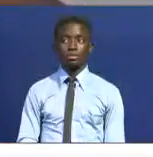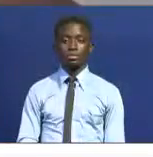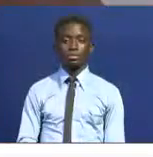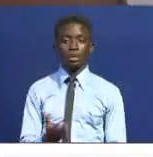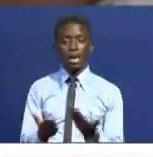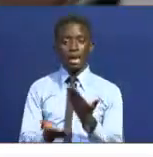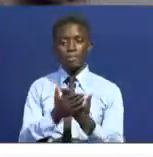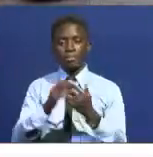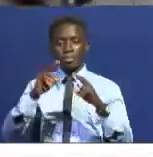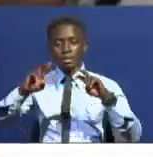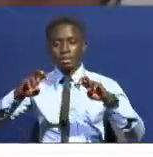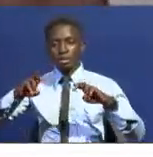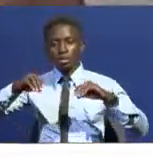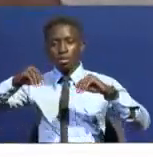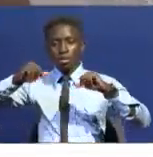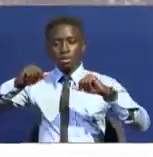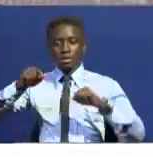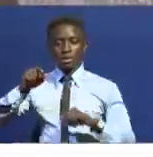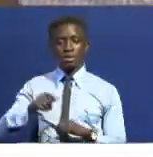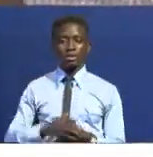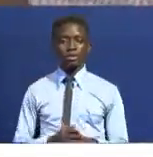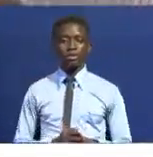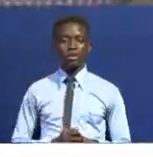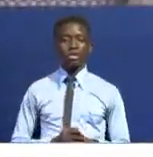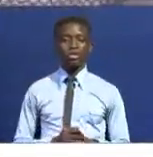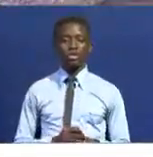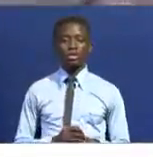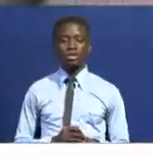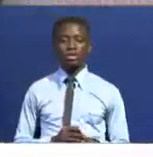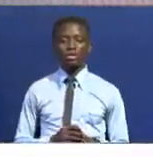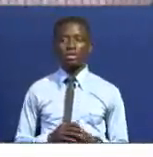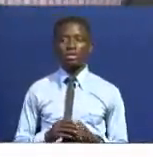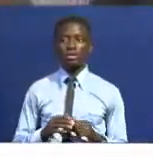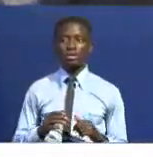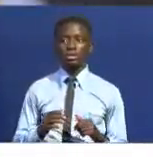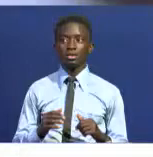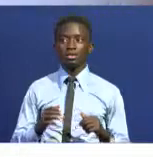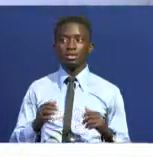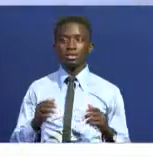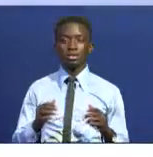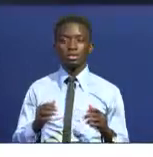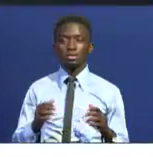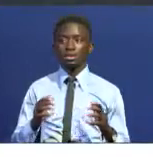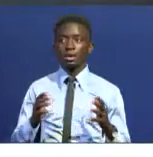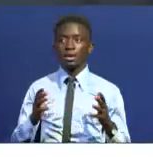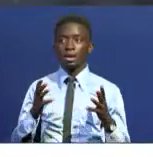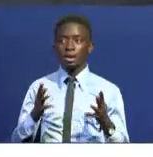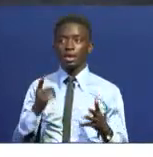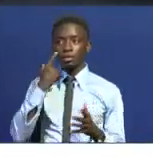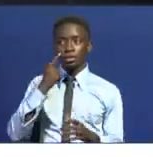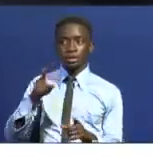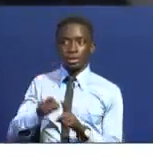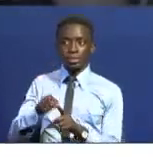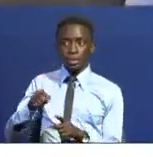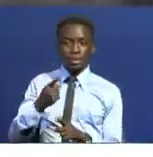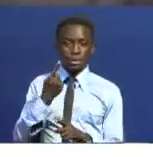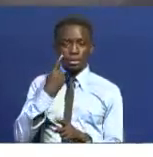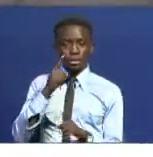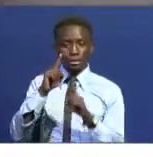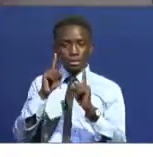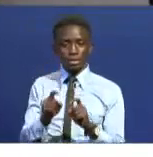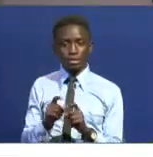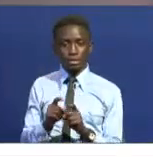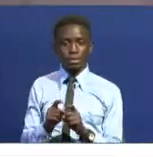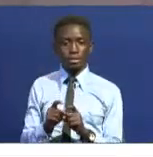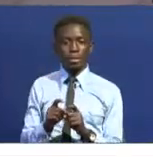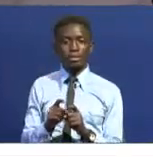checking the quality of concrete. Mm-hmm. For instance, if this floor was concrete, you just do this, then